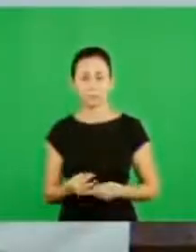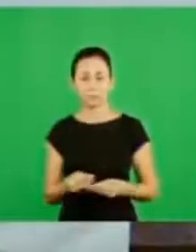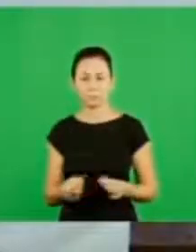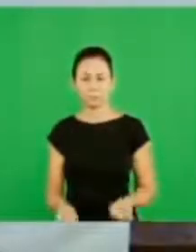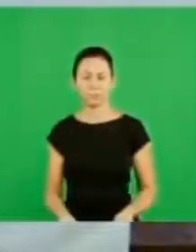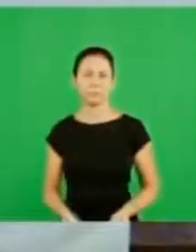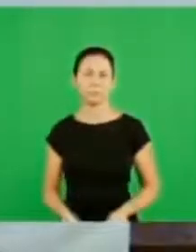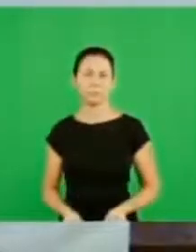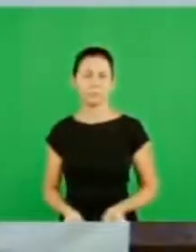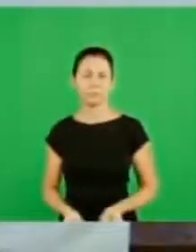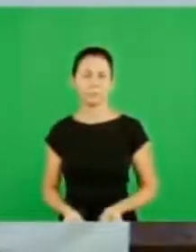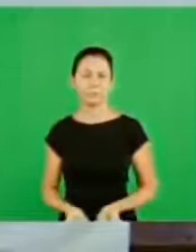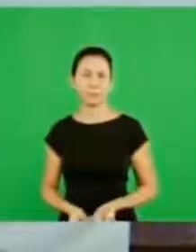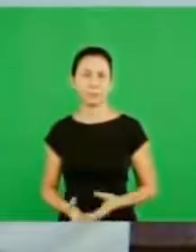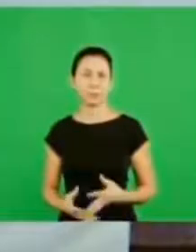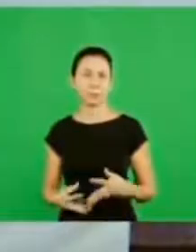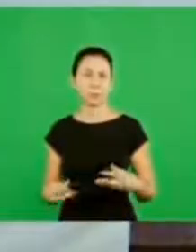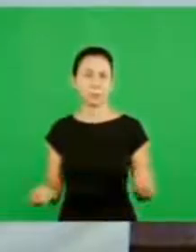and faith